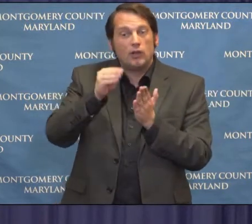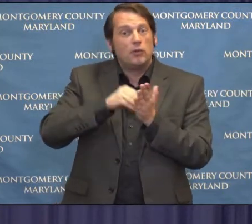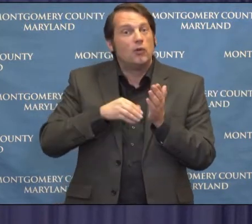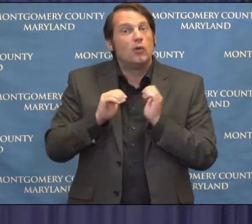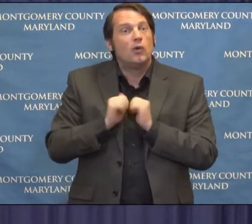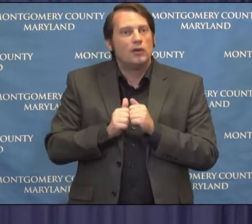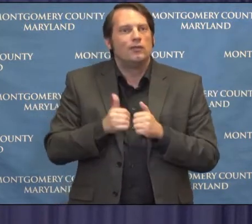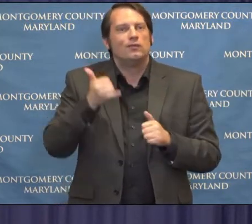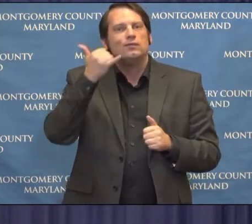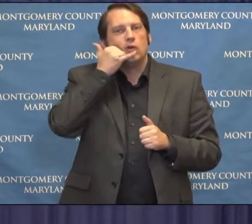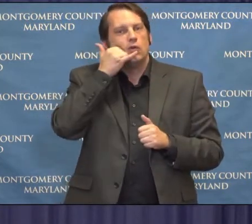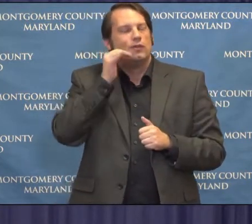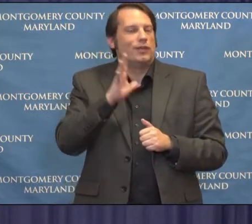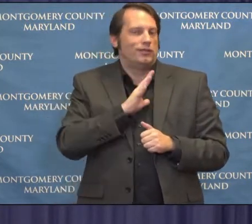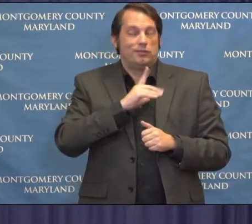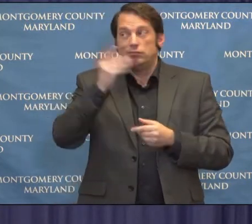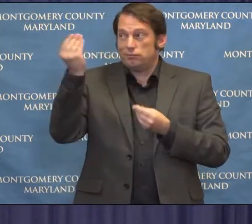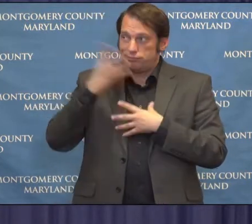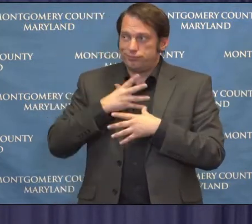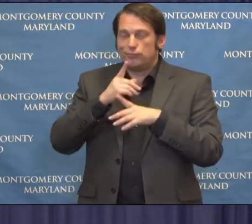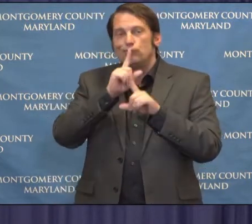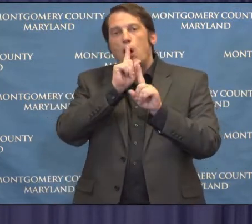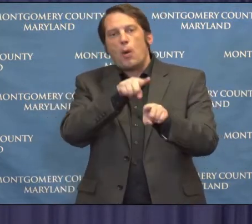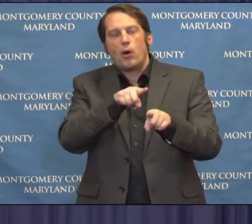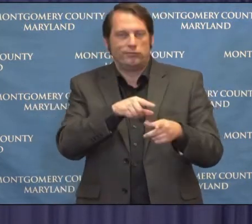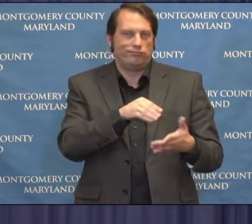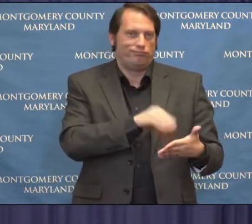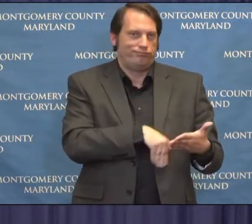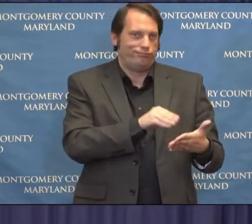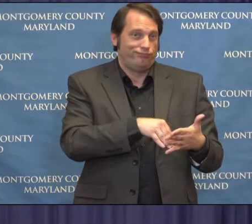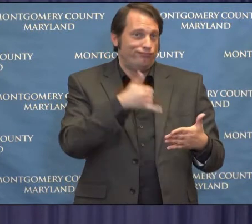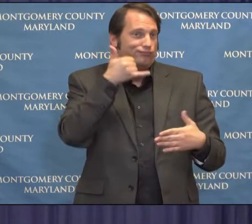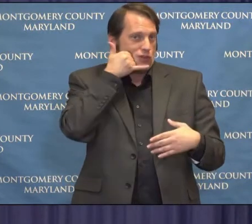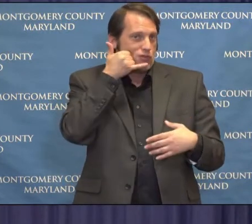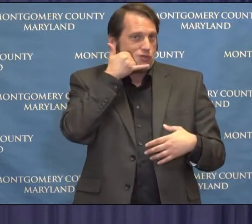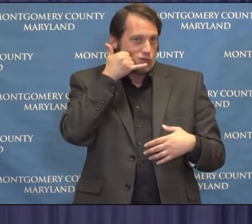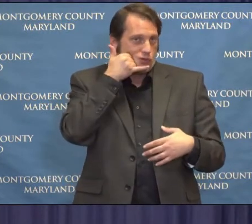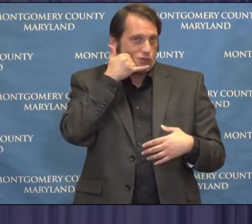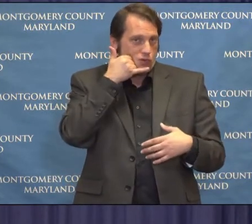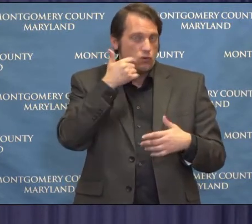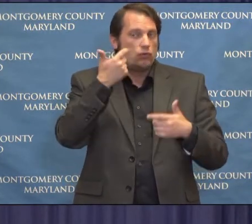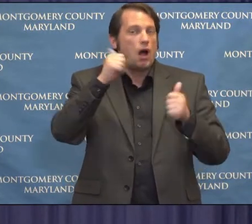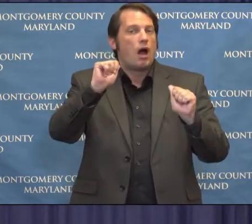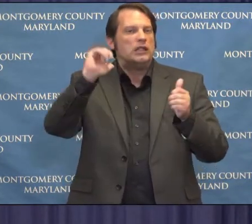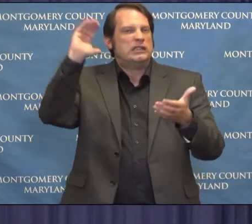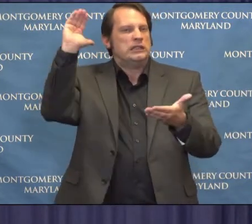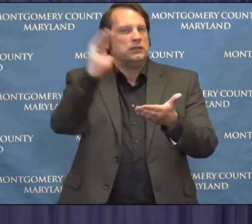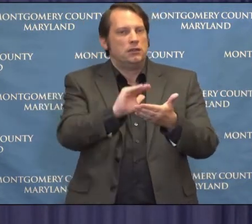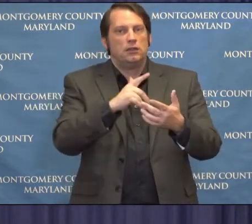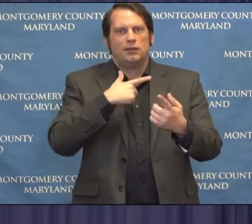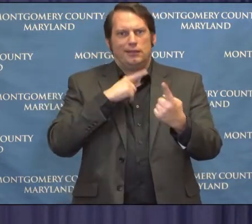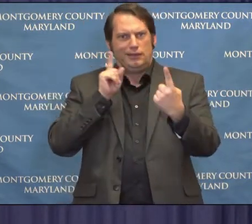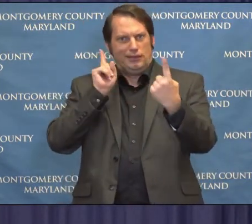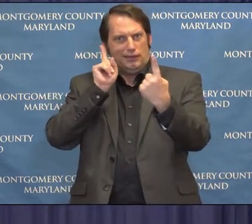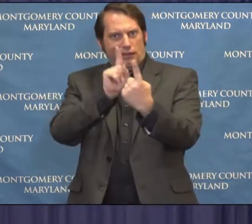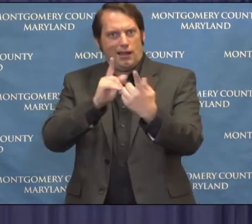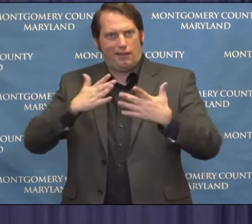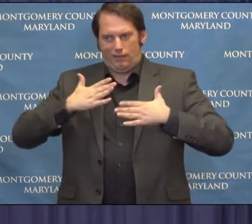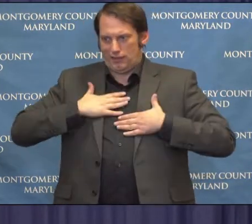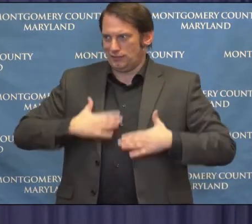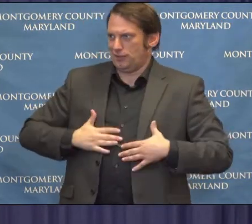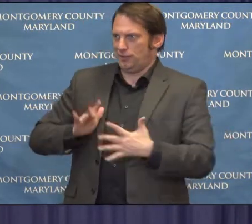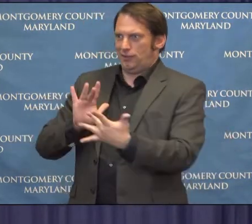order to eliminate to some degree our contact with our residents when they need to